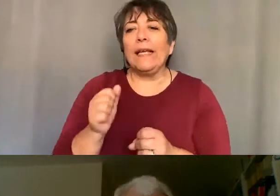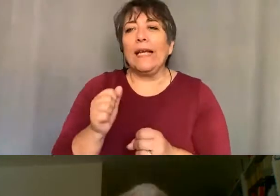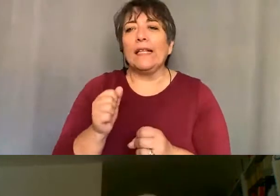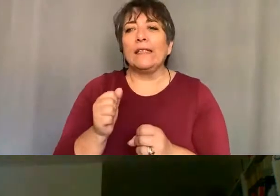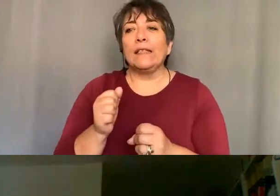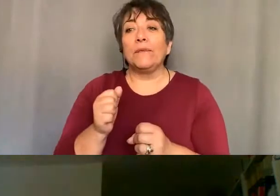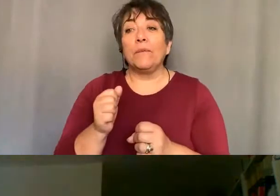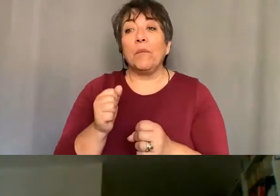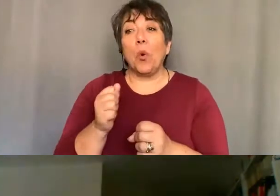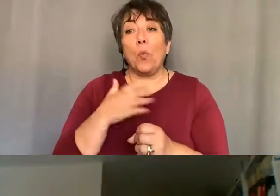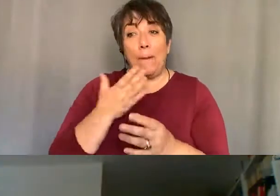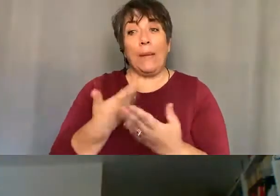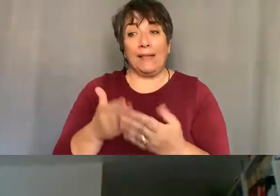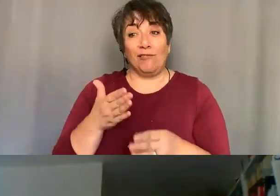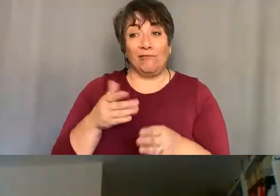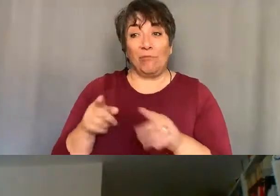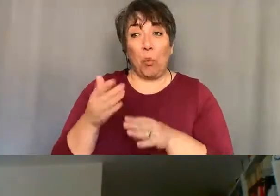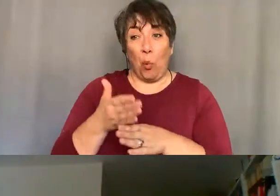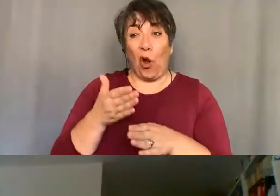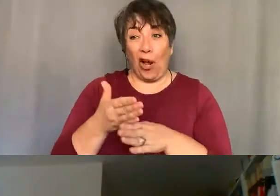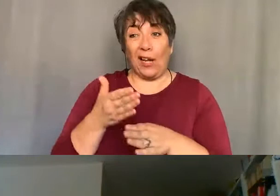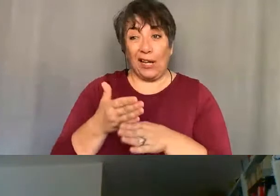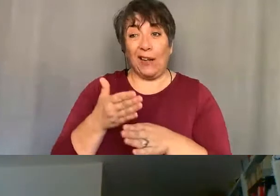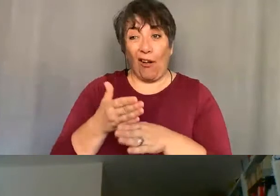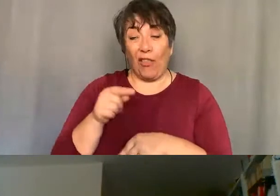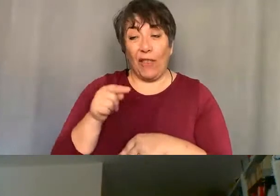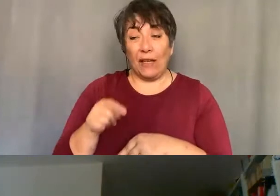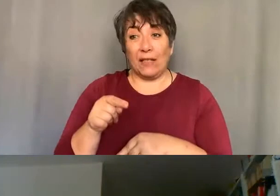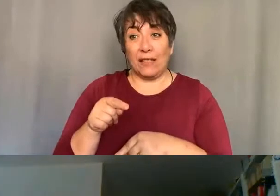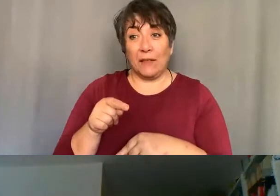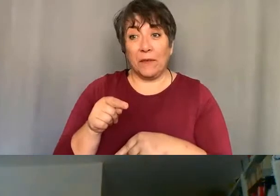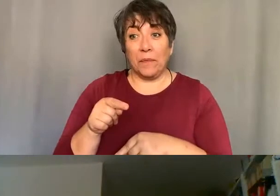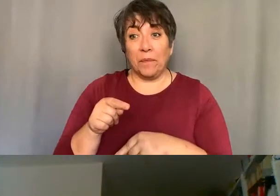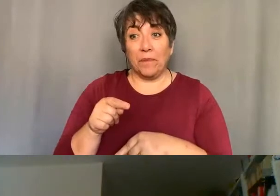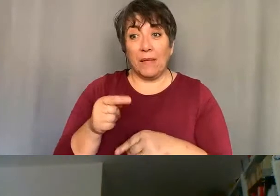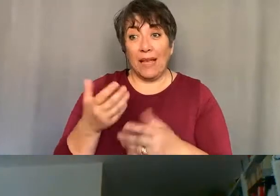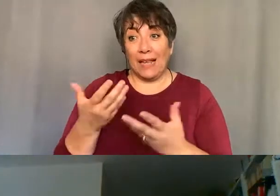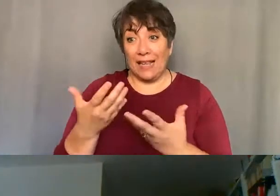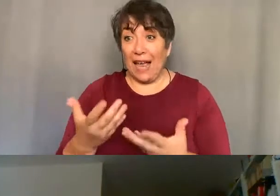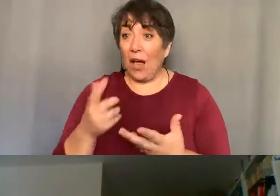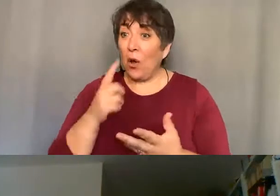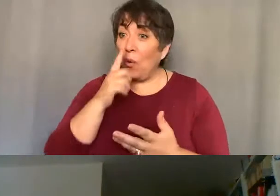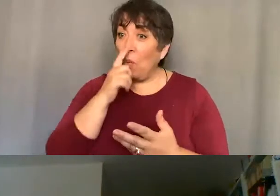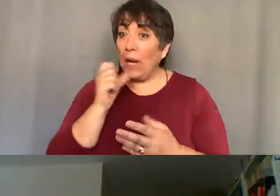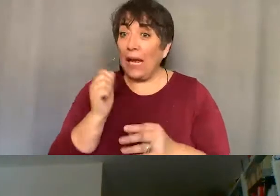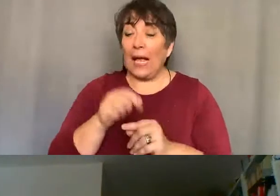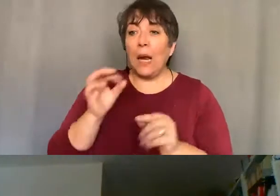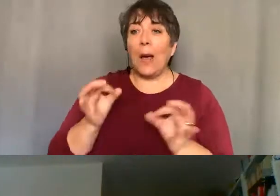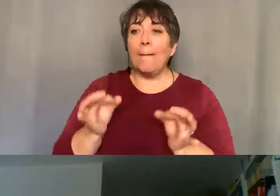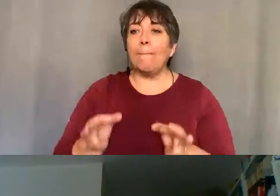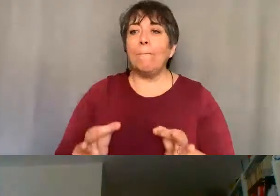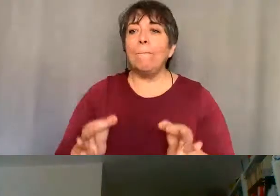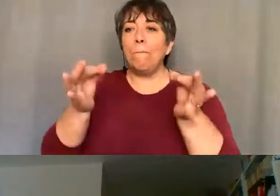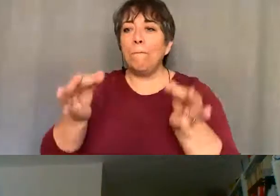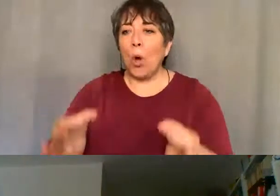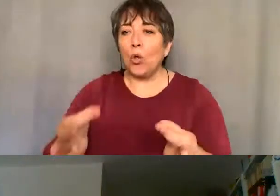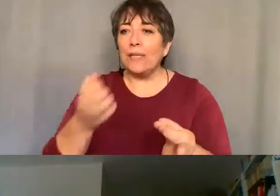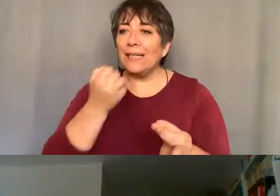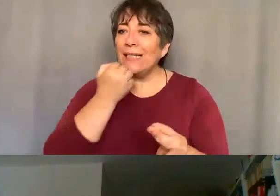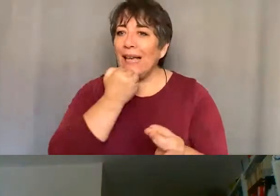procedures, and one of our new ones that's come out is that we can actually post-date medications if they're between 8